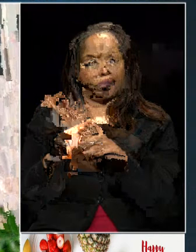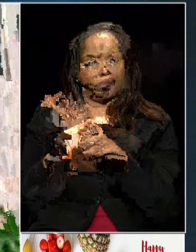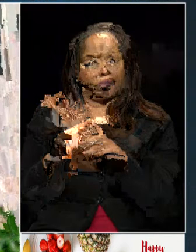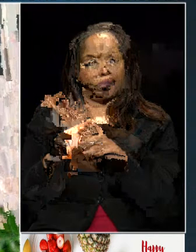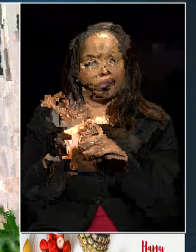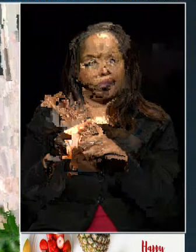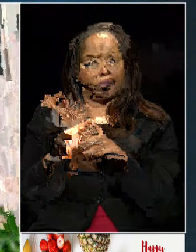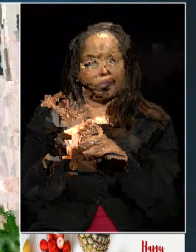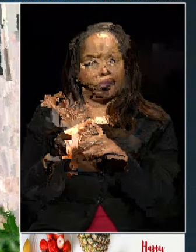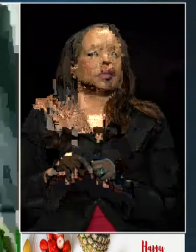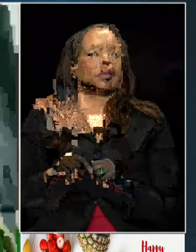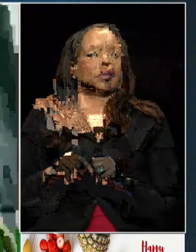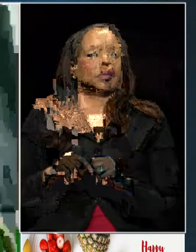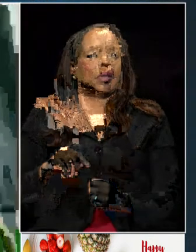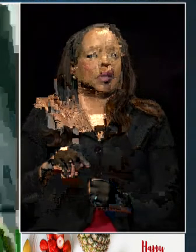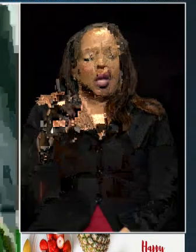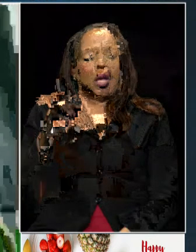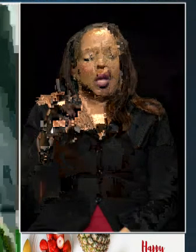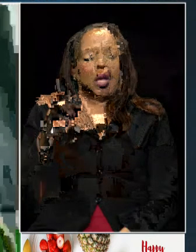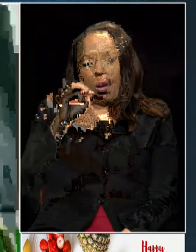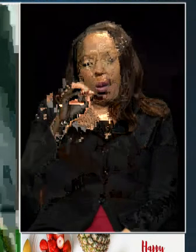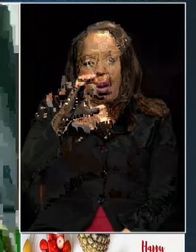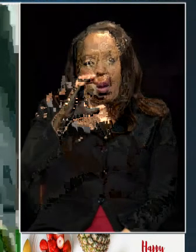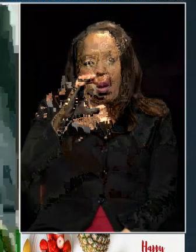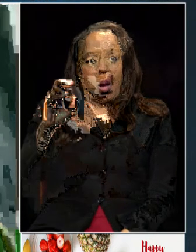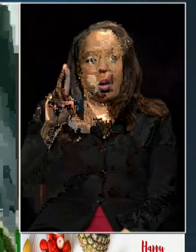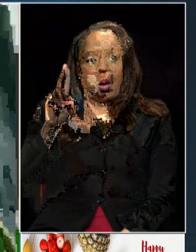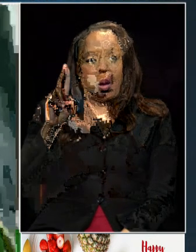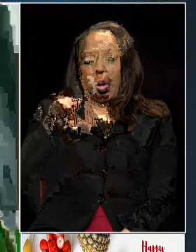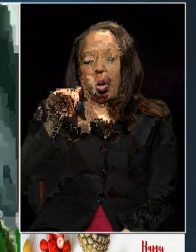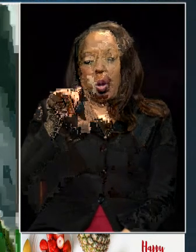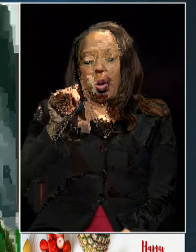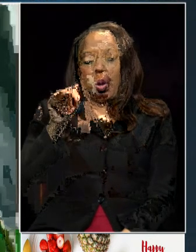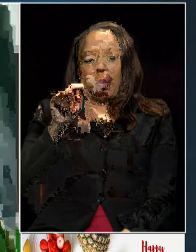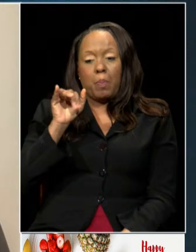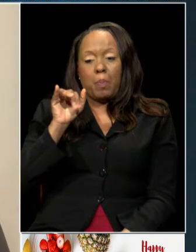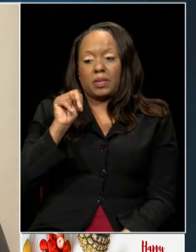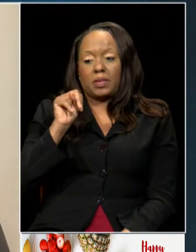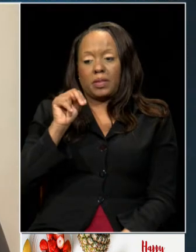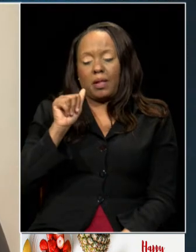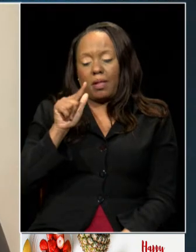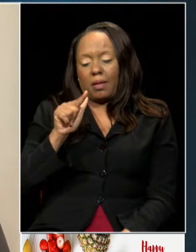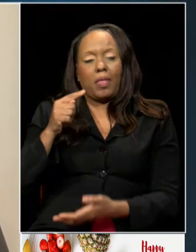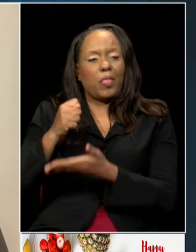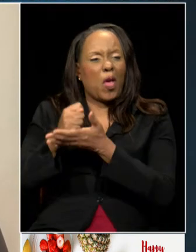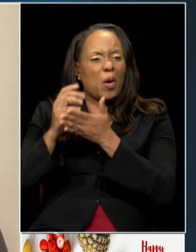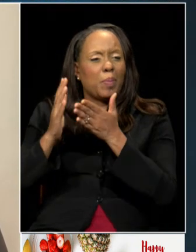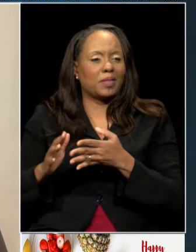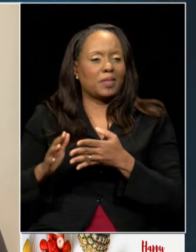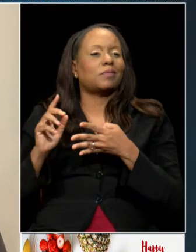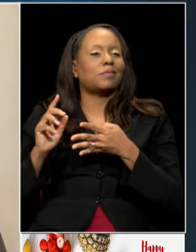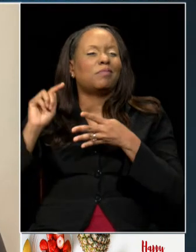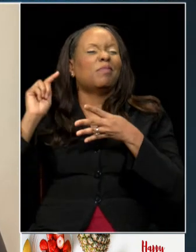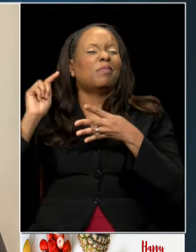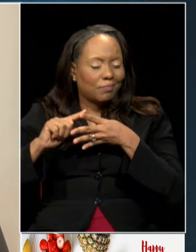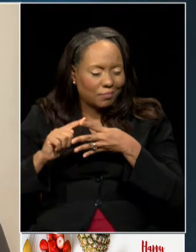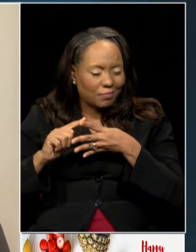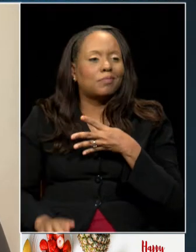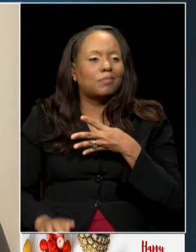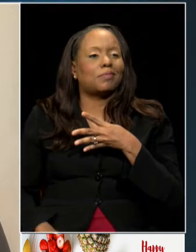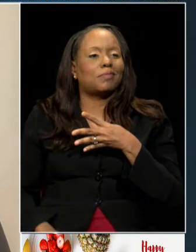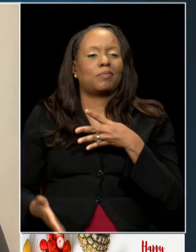the occupational therapist first. Ms. Buga, thank you so much for joining us this evening. Thank you for